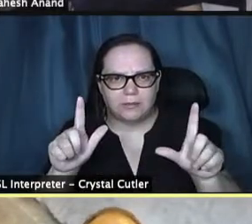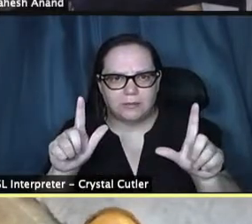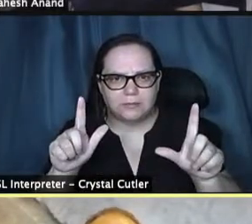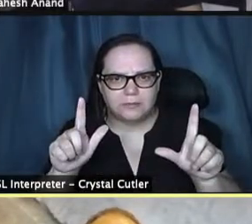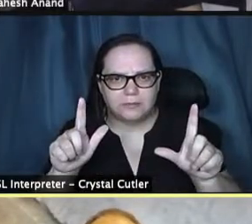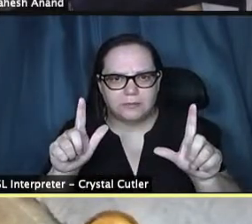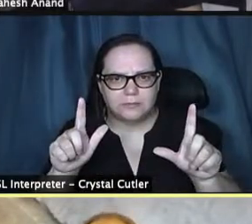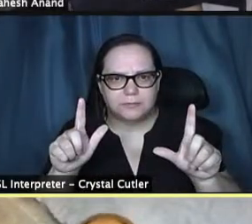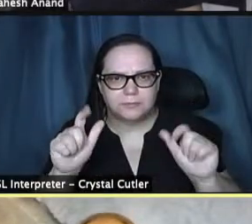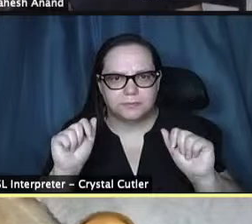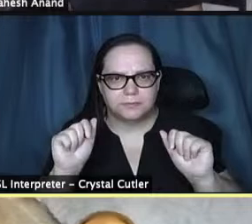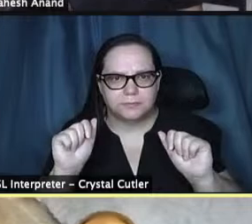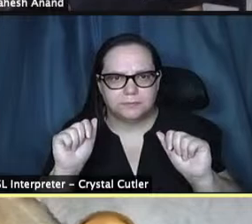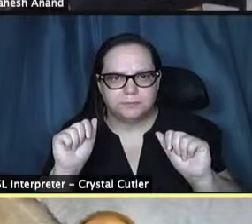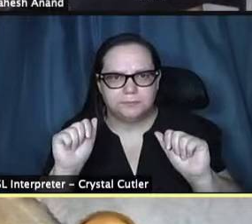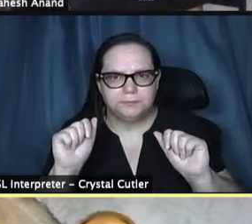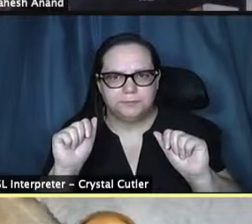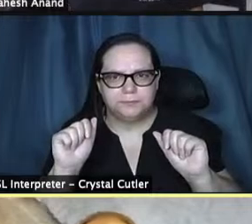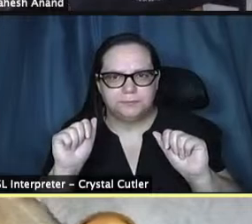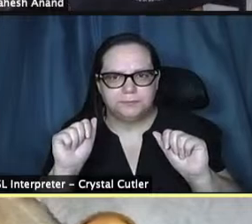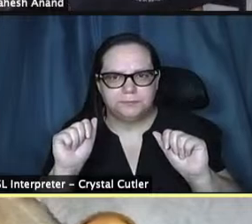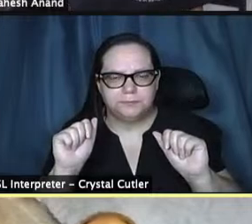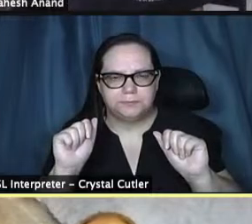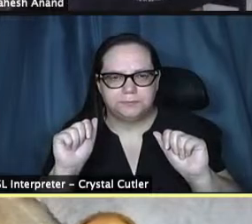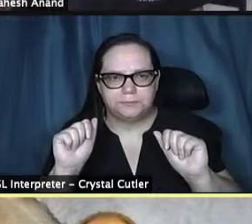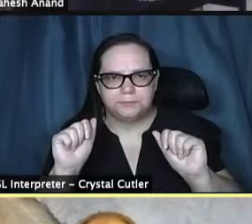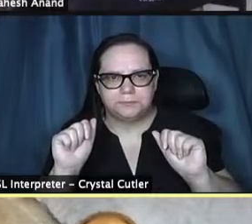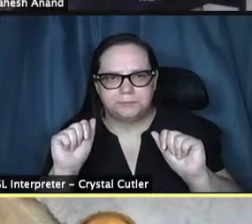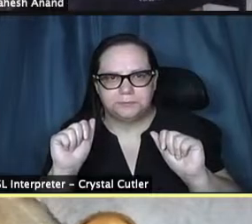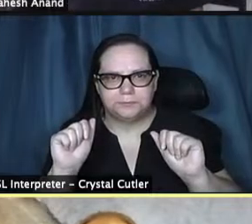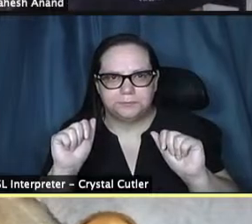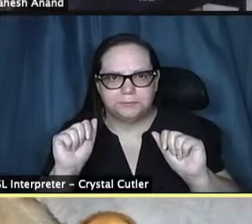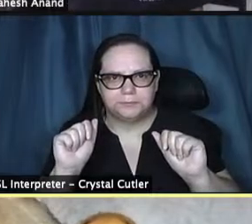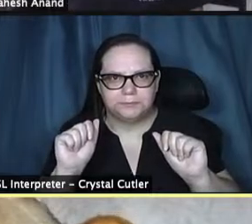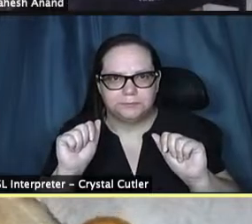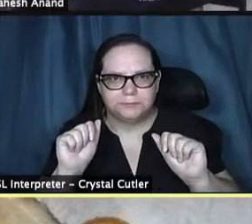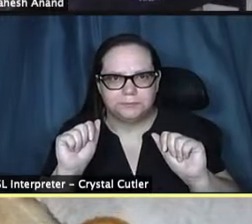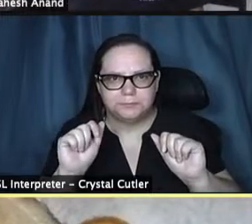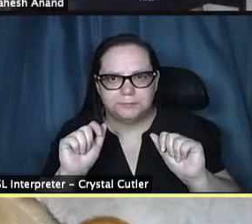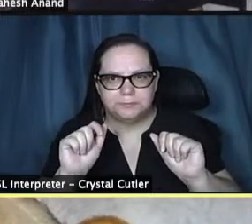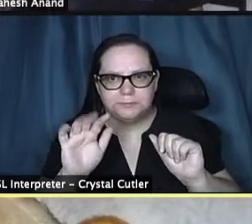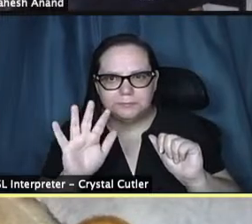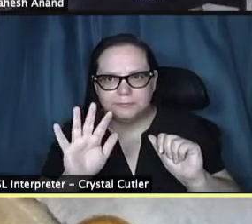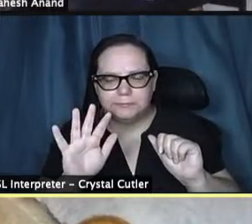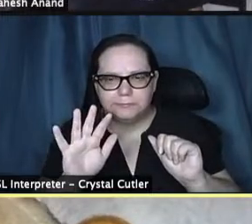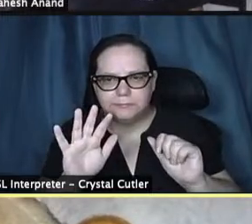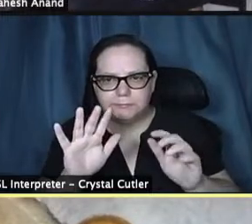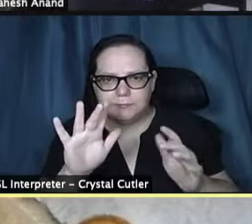We do. Okay. In display mode.